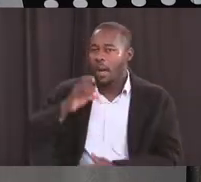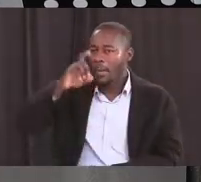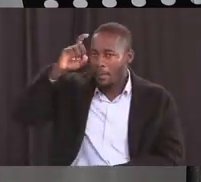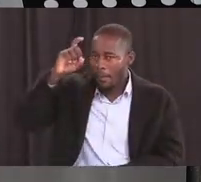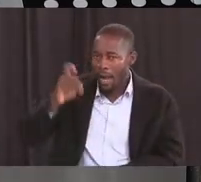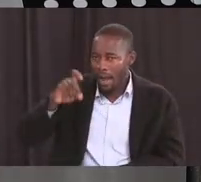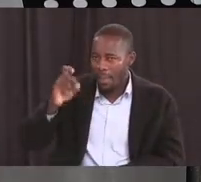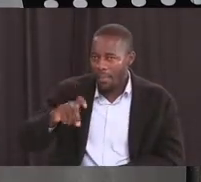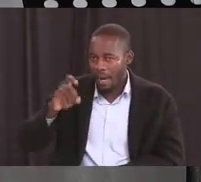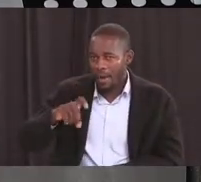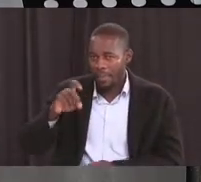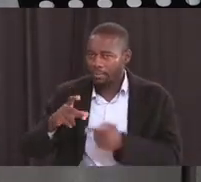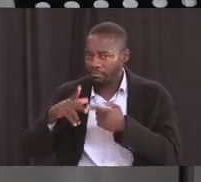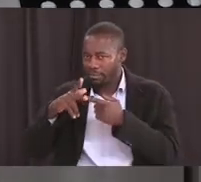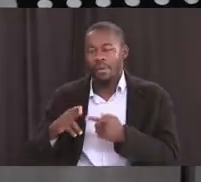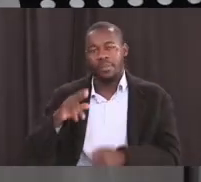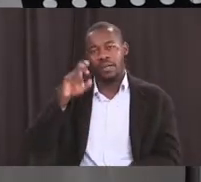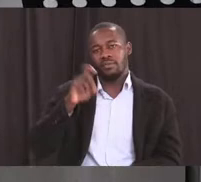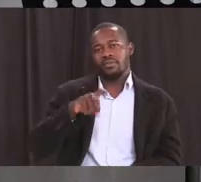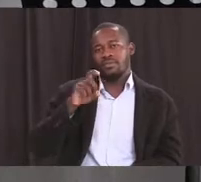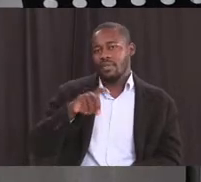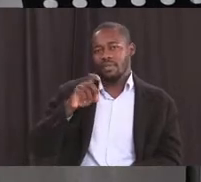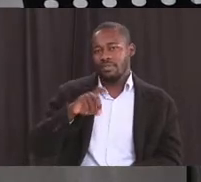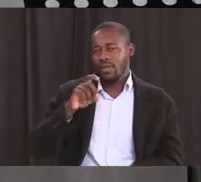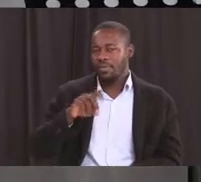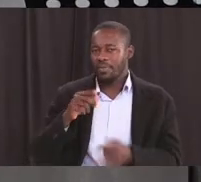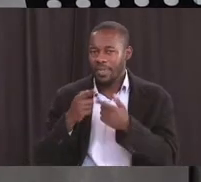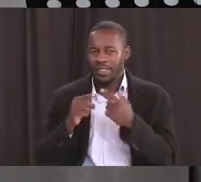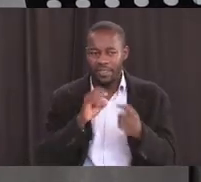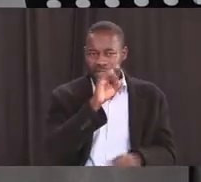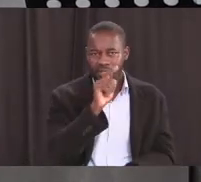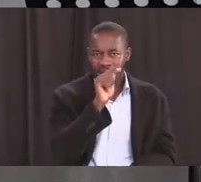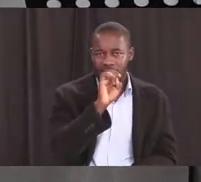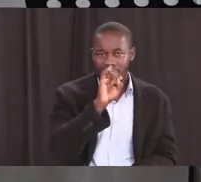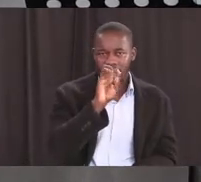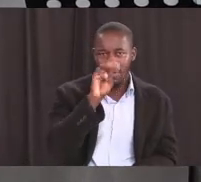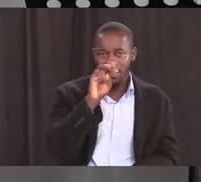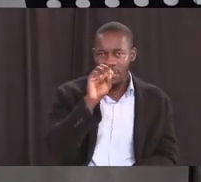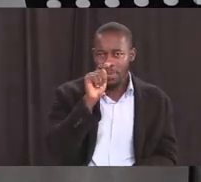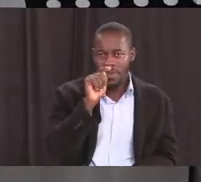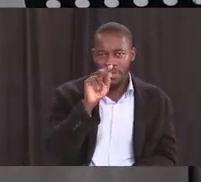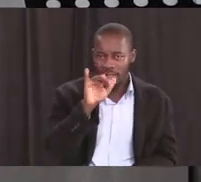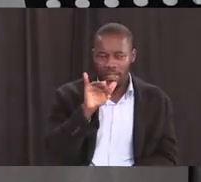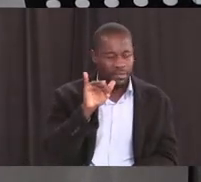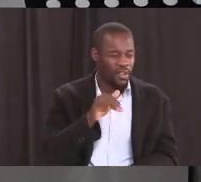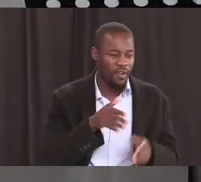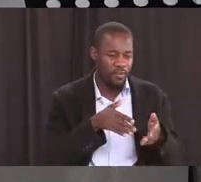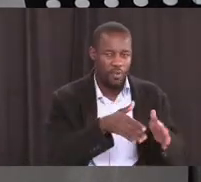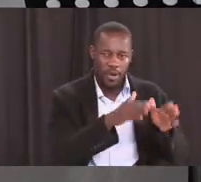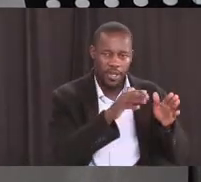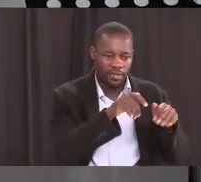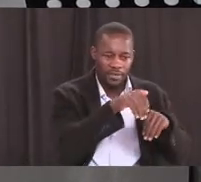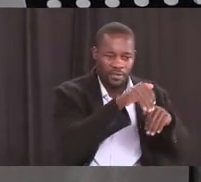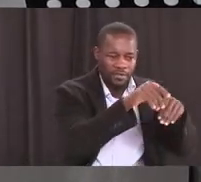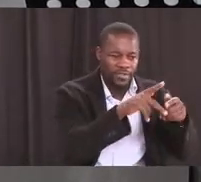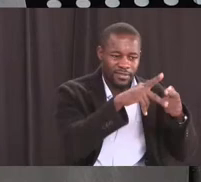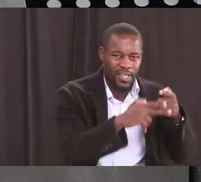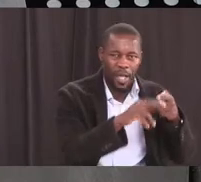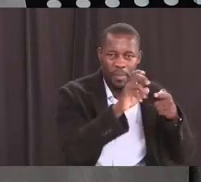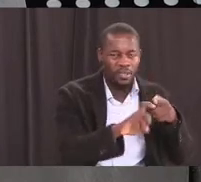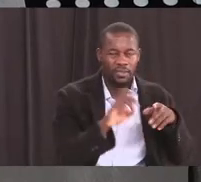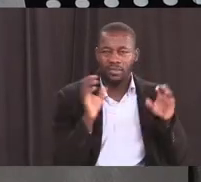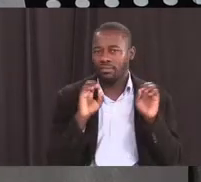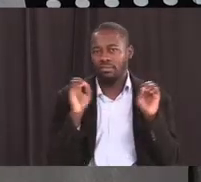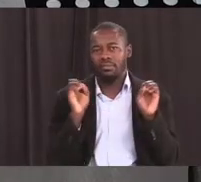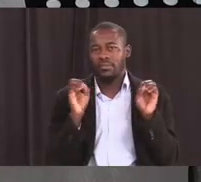And this passage may seem like somewhat of a contradiction to the previous sermon about the Jerusalem Council's decision on circumcision.